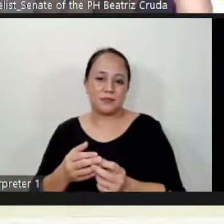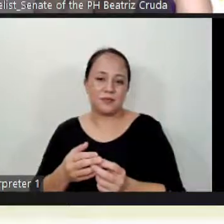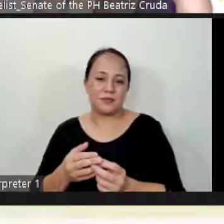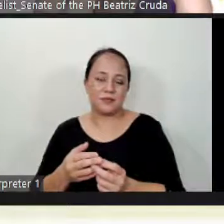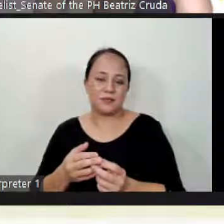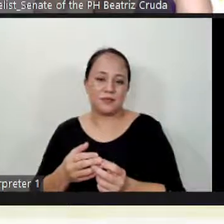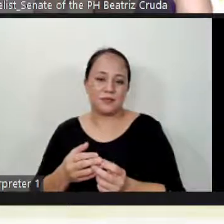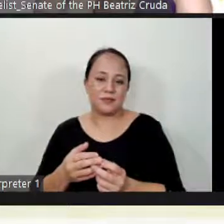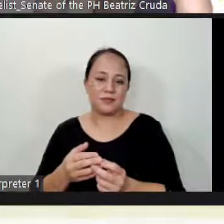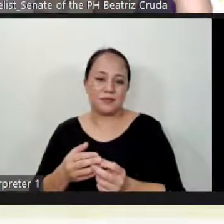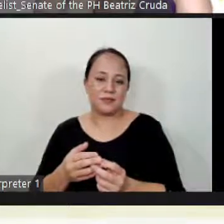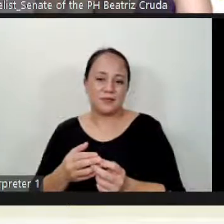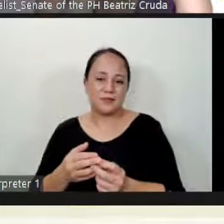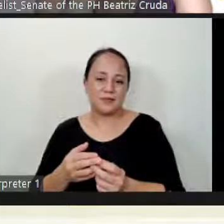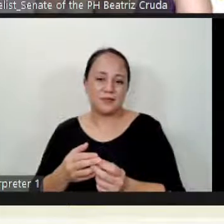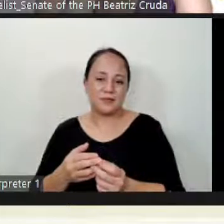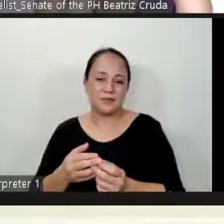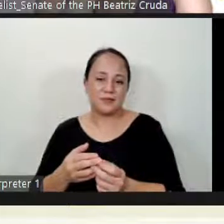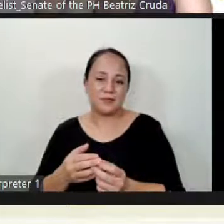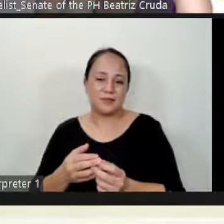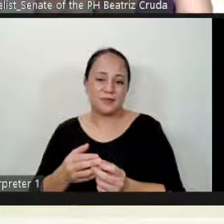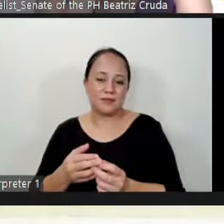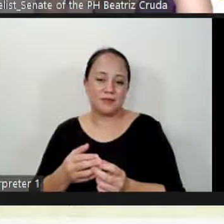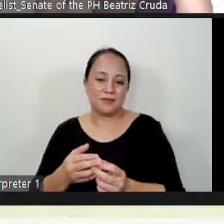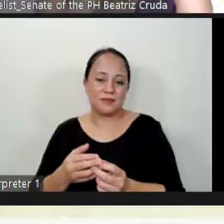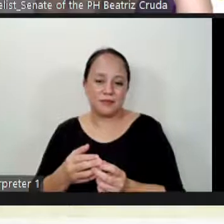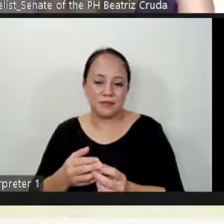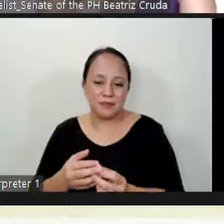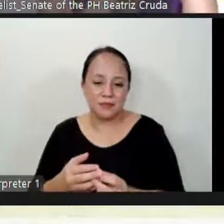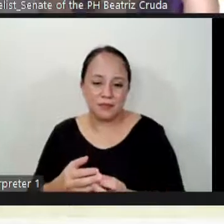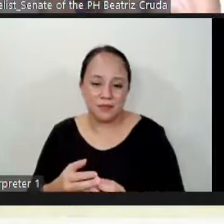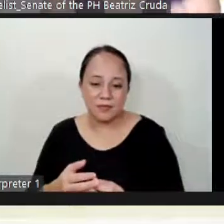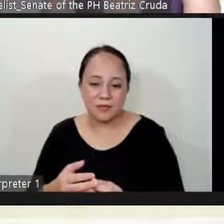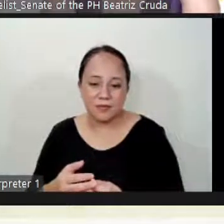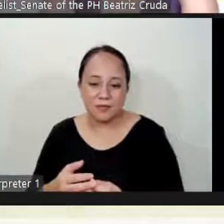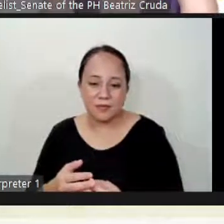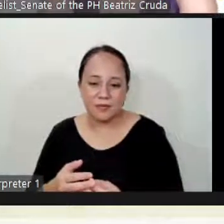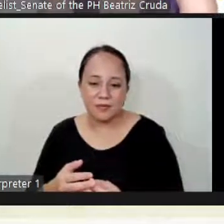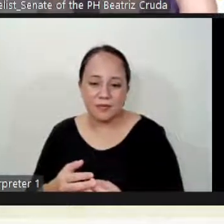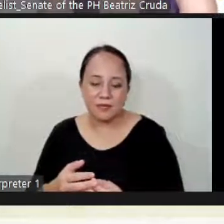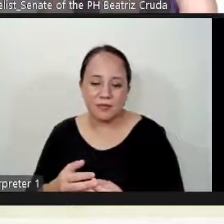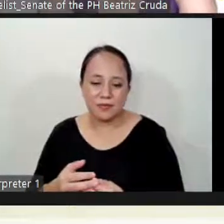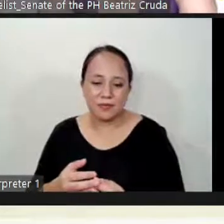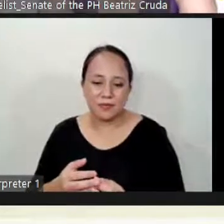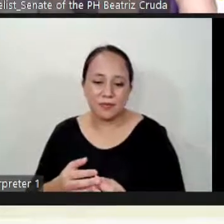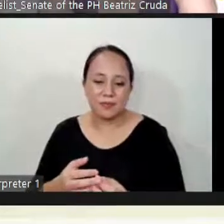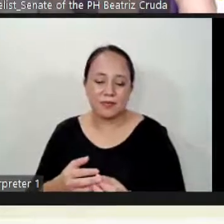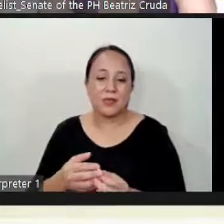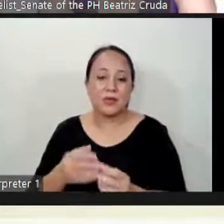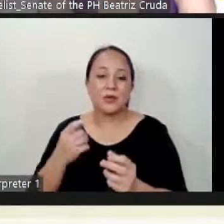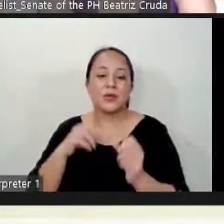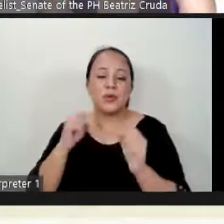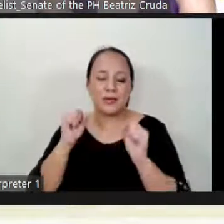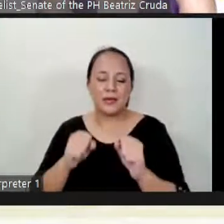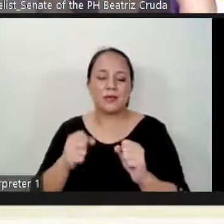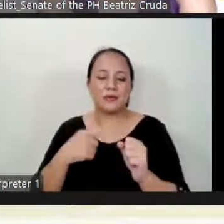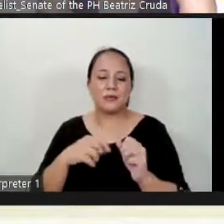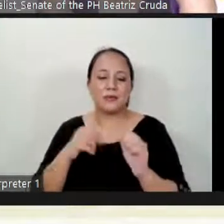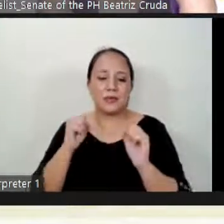Yes. Okay. I mean, is that? I hope we answered your question, but we can